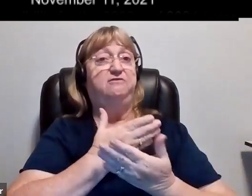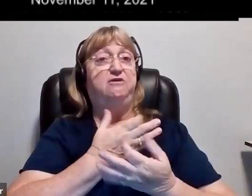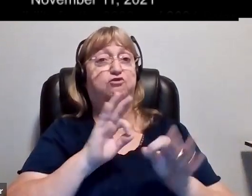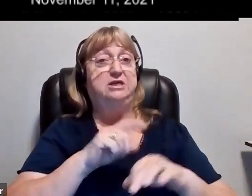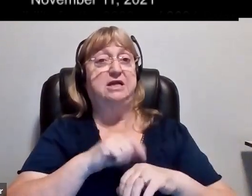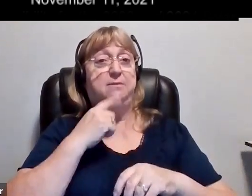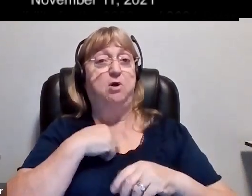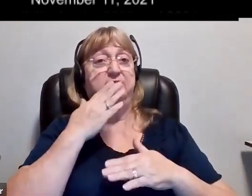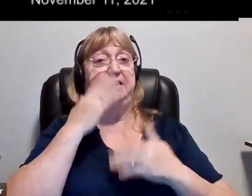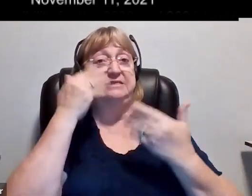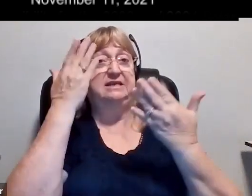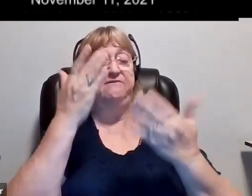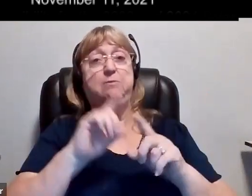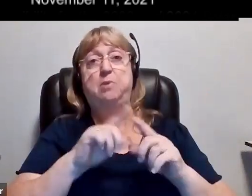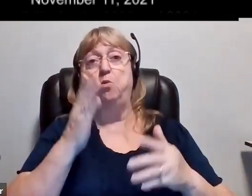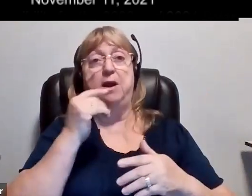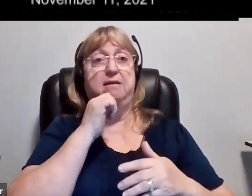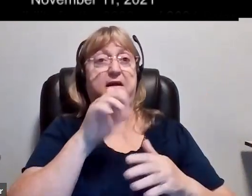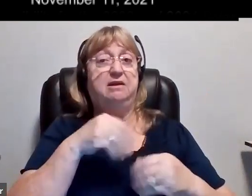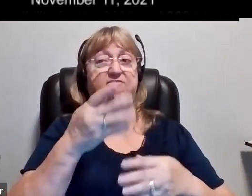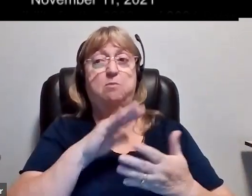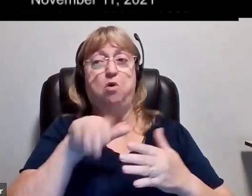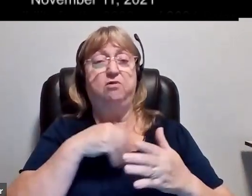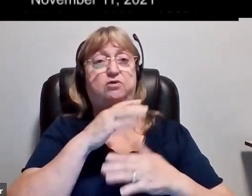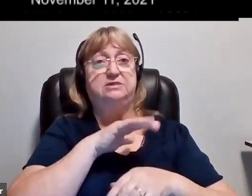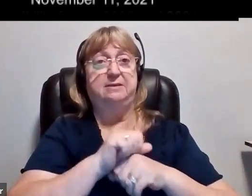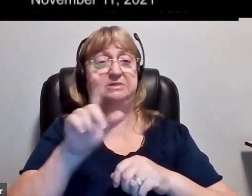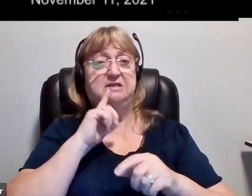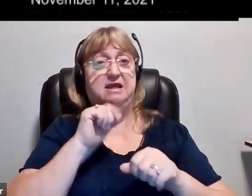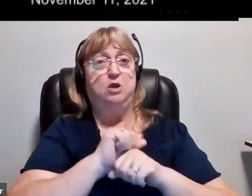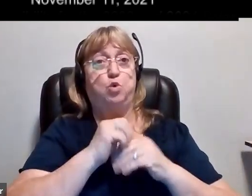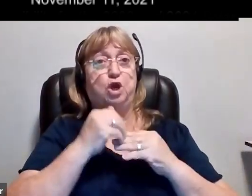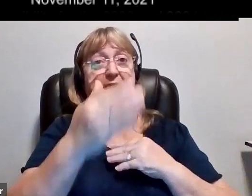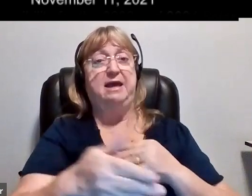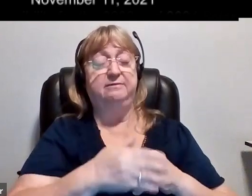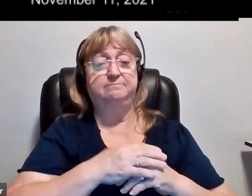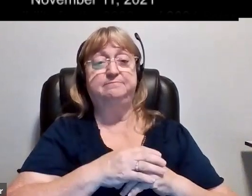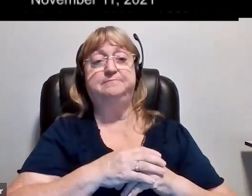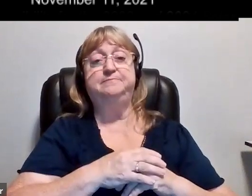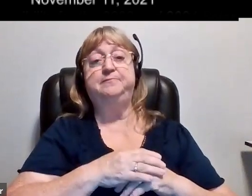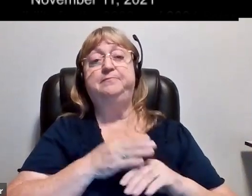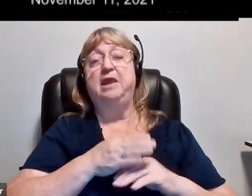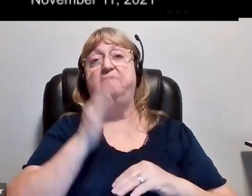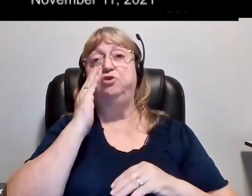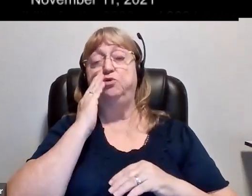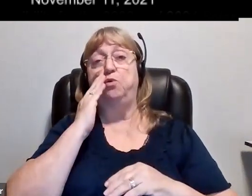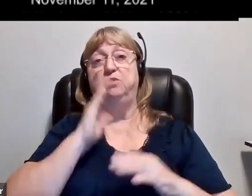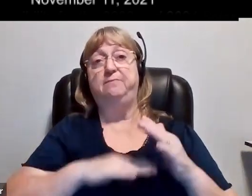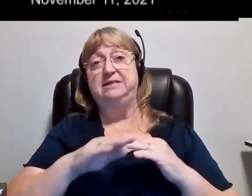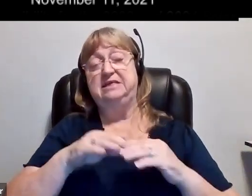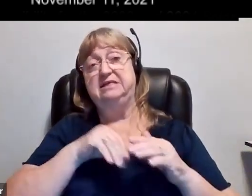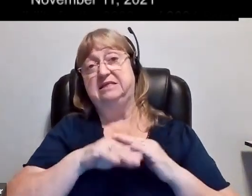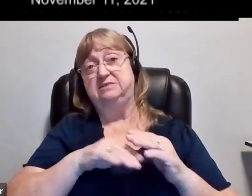know that. But why not give them all those assignments and they can work ahead? Once you know the basic accessibility issues we're talking about